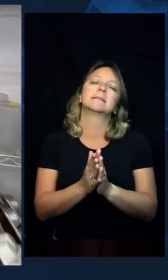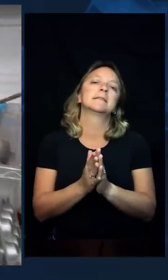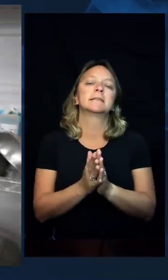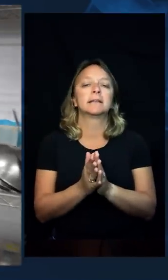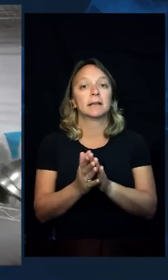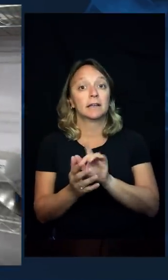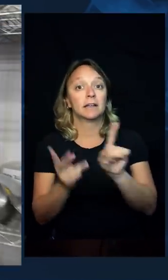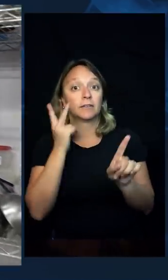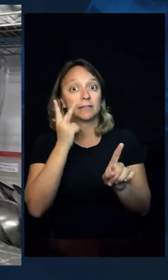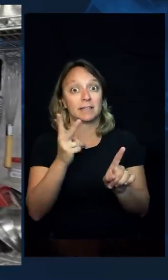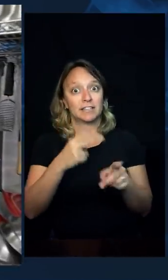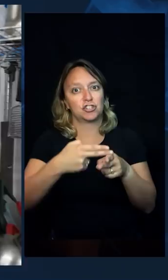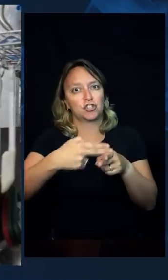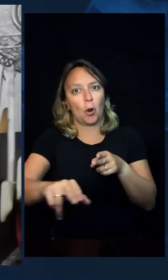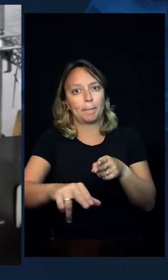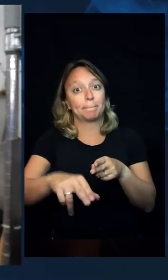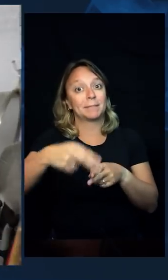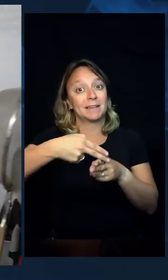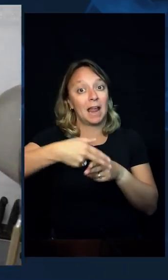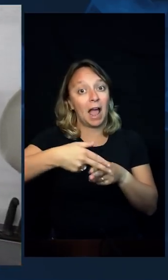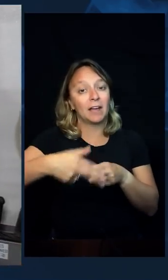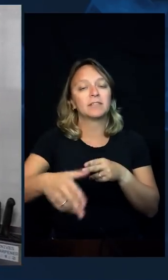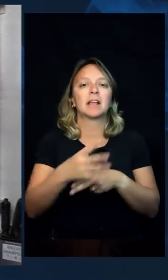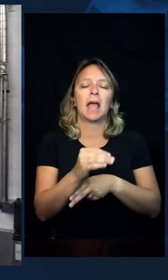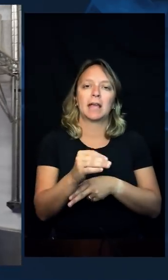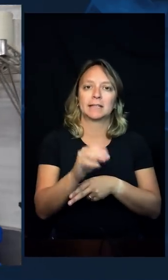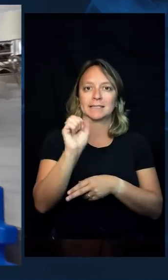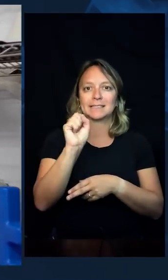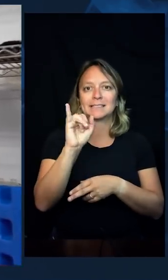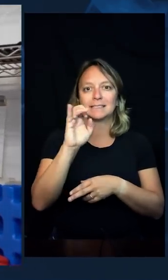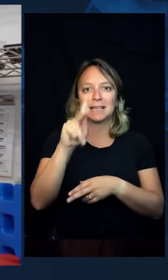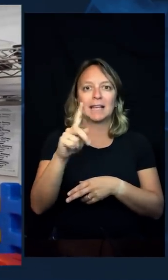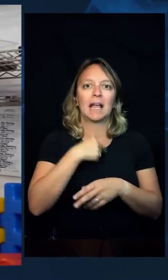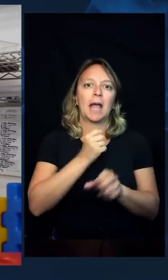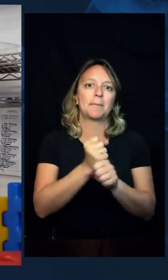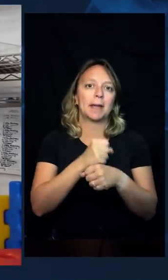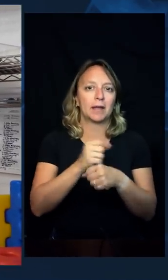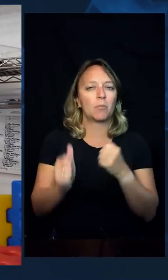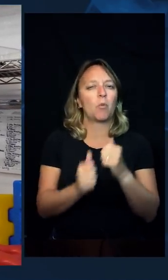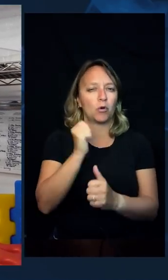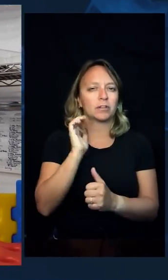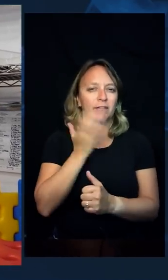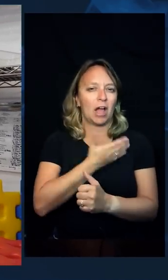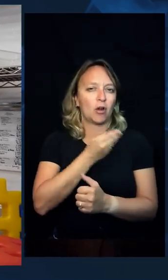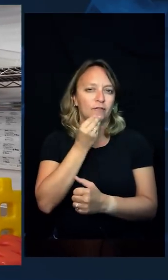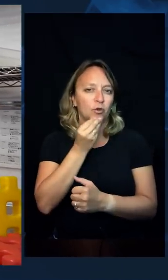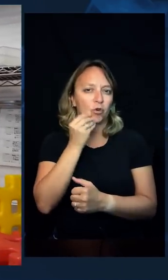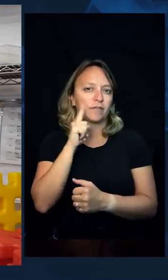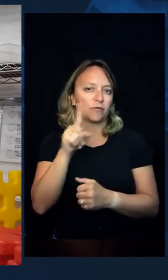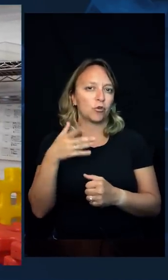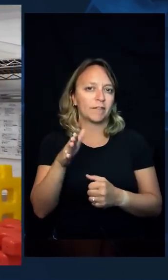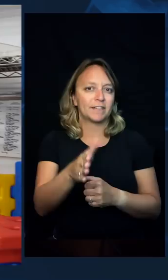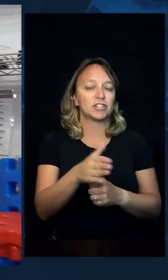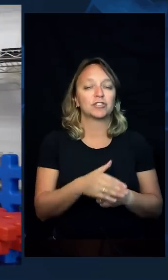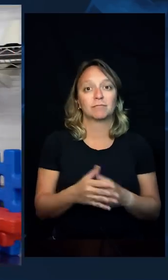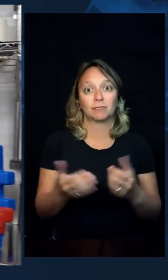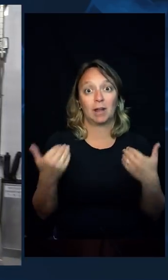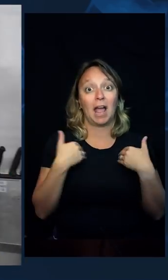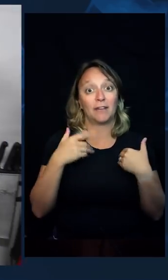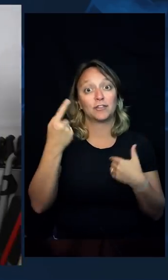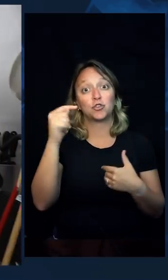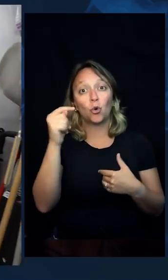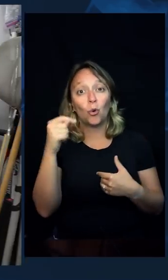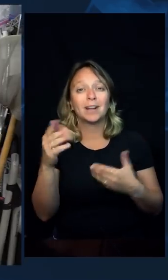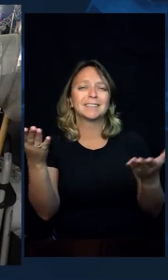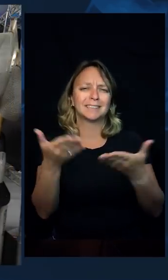great sharp knives, and this is a stainless steel sink that I do most of my diets on. It is, has a lot of toys here, so we'll go ahead and build some of that